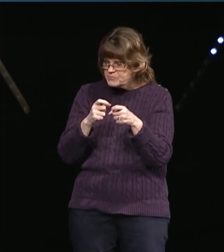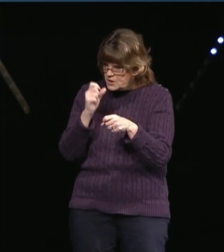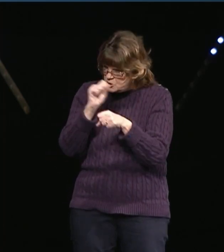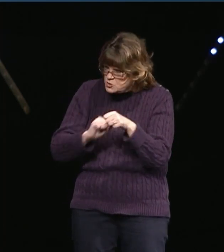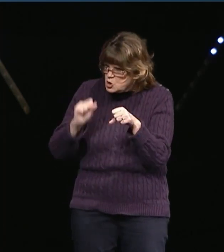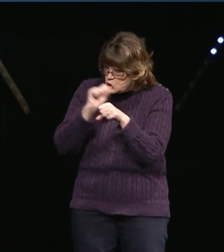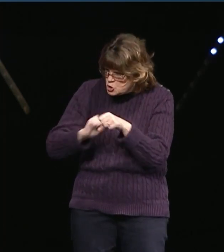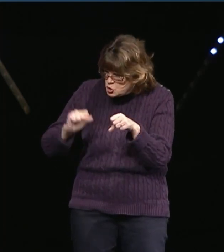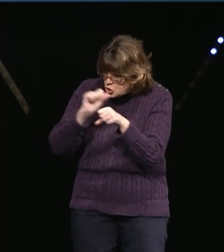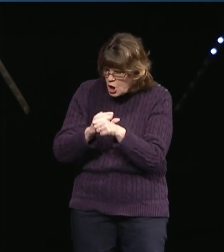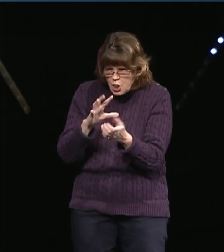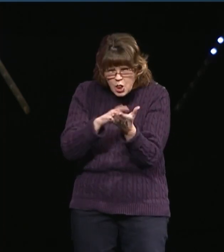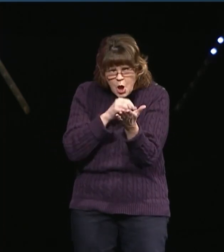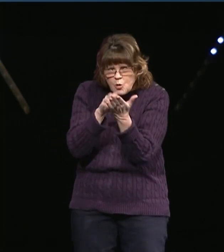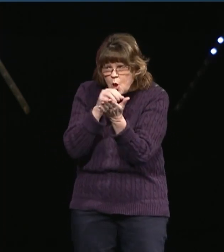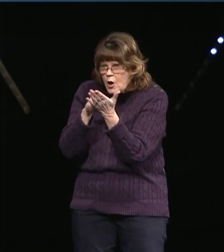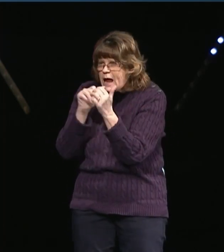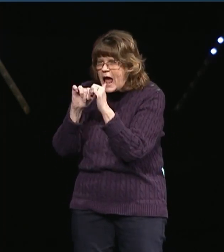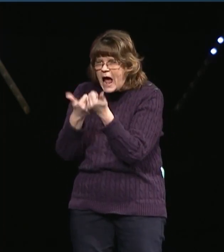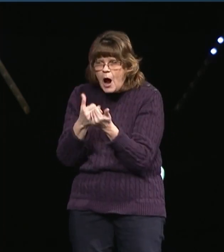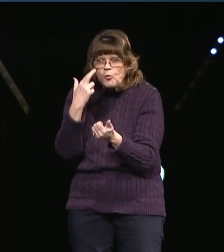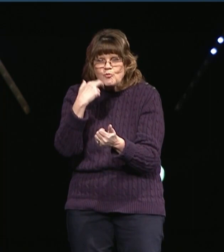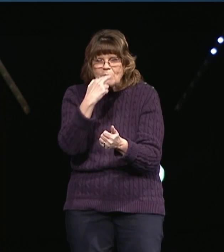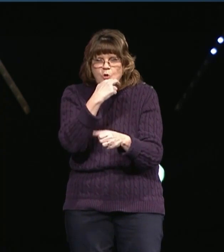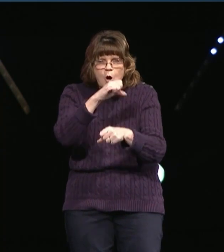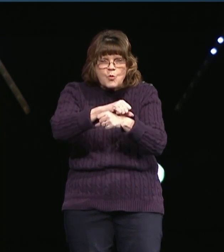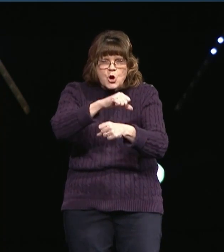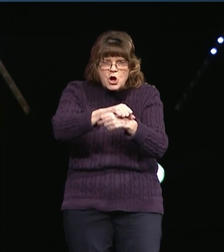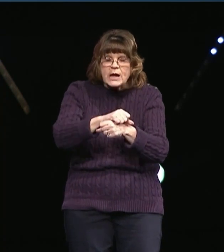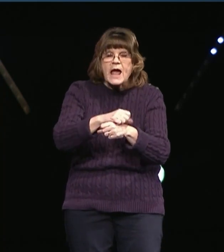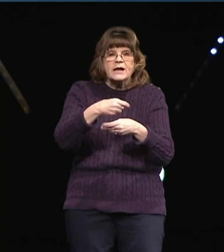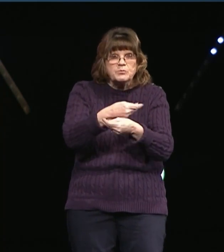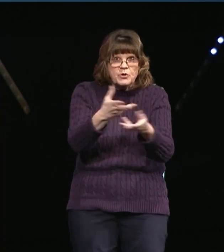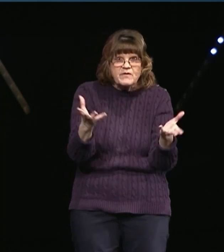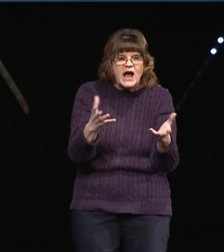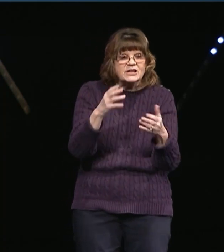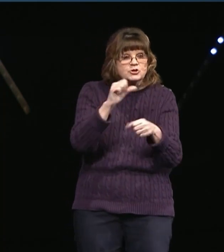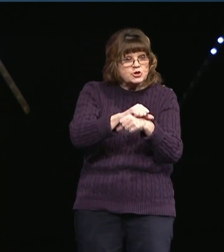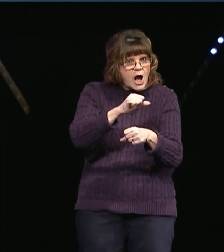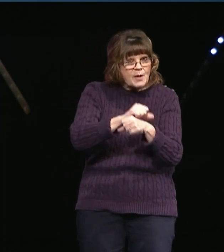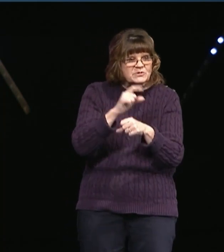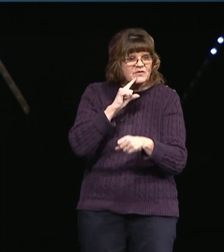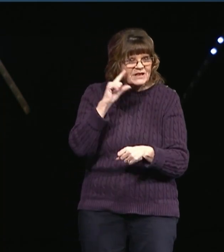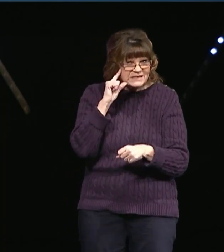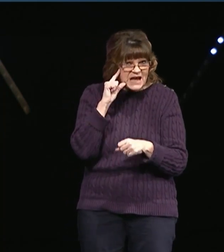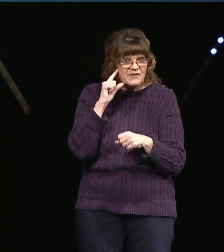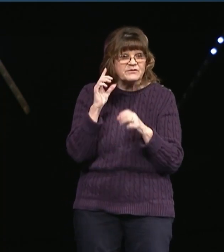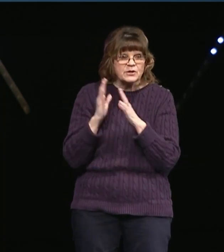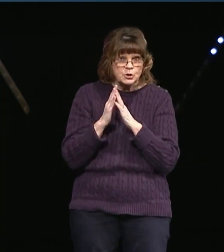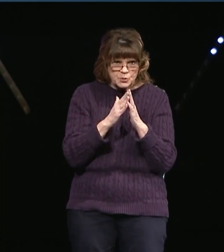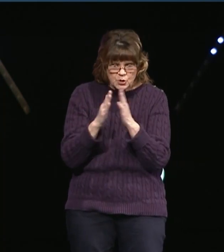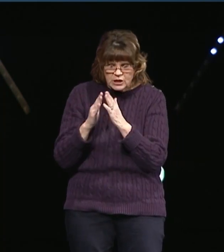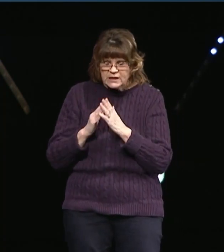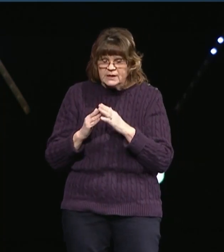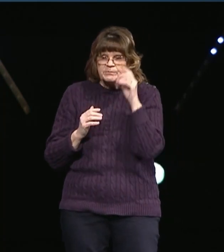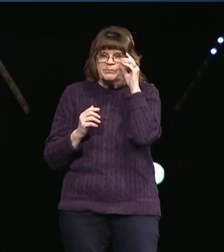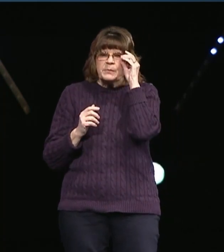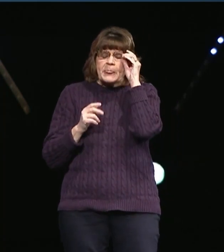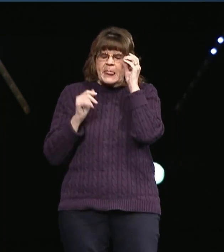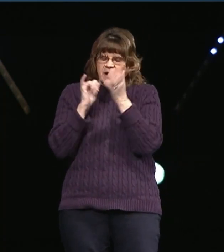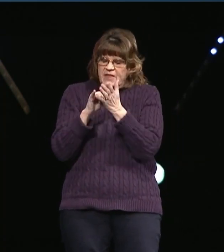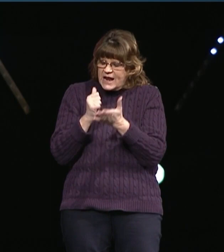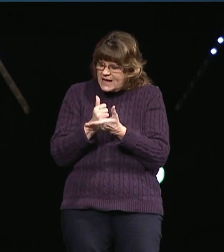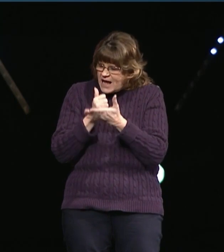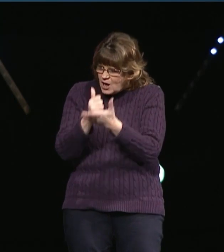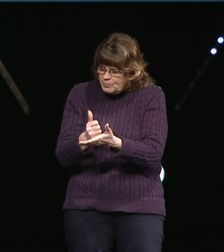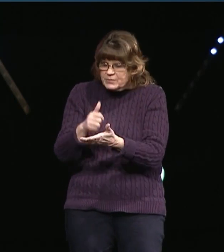restaurant business, and created jobs and income for the deaf community. That formed the springboard to dozens of other business